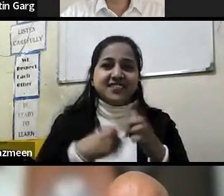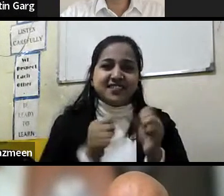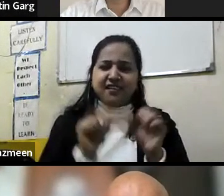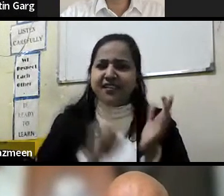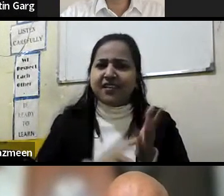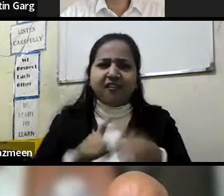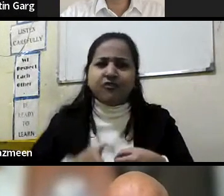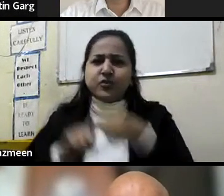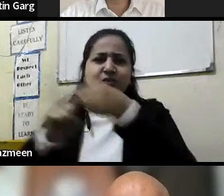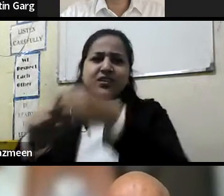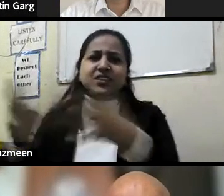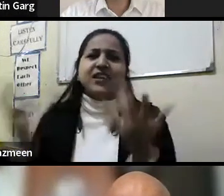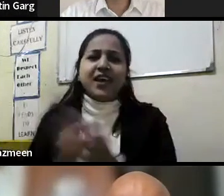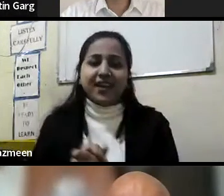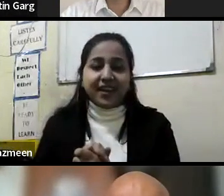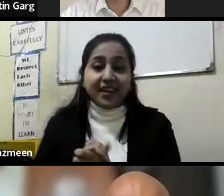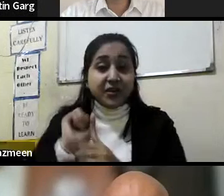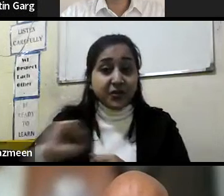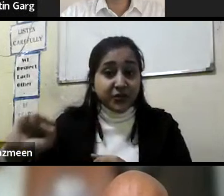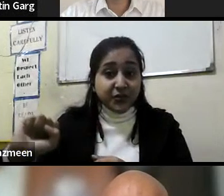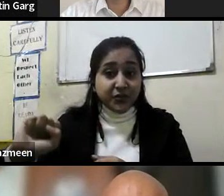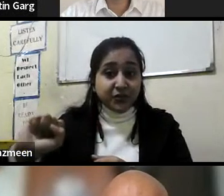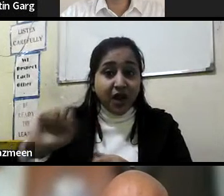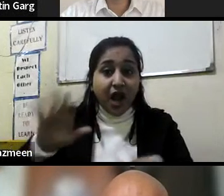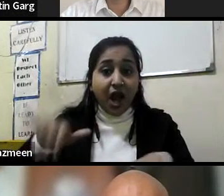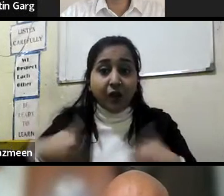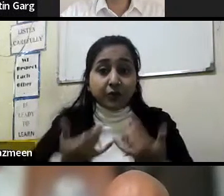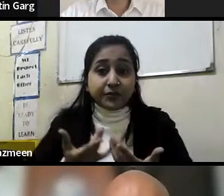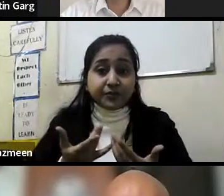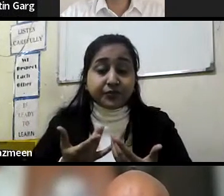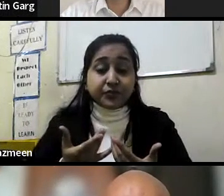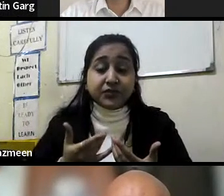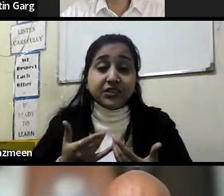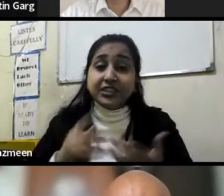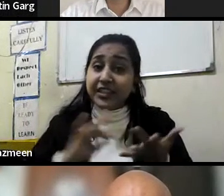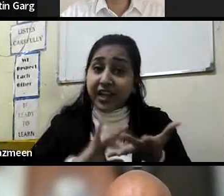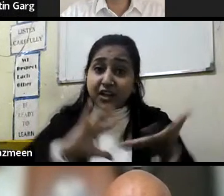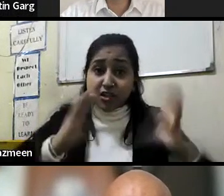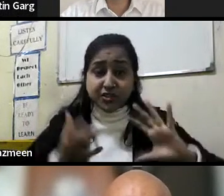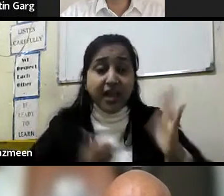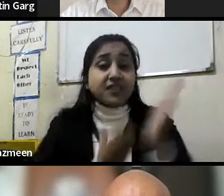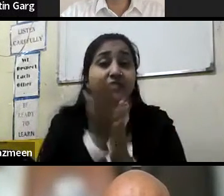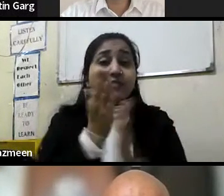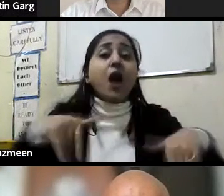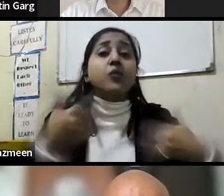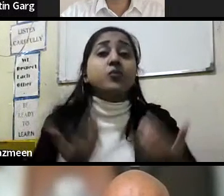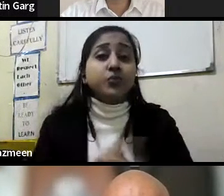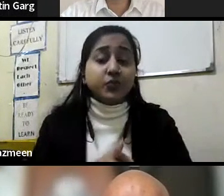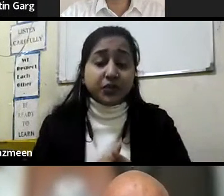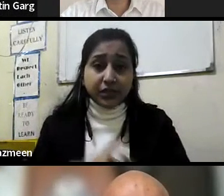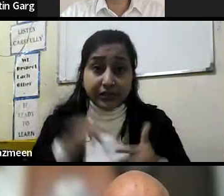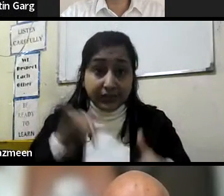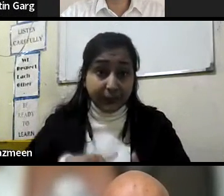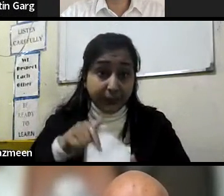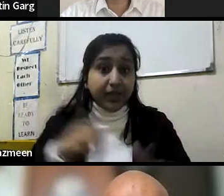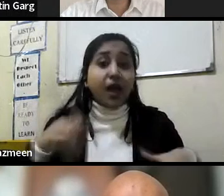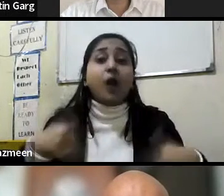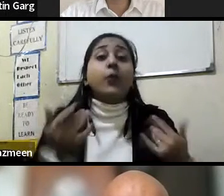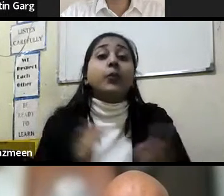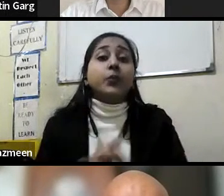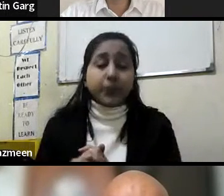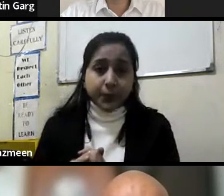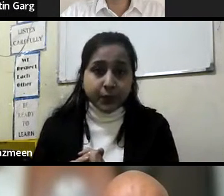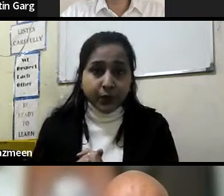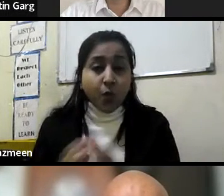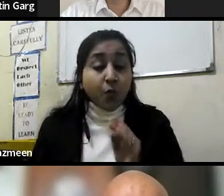only. How do you think we can make technology more accessible, especially in this current era where